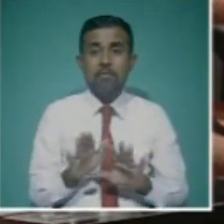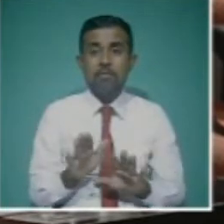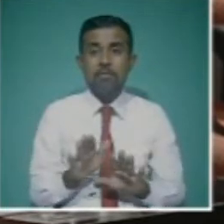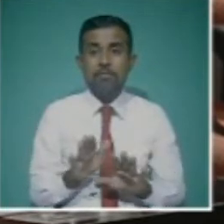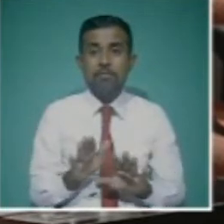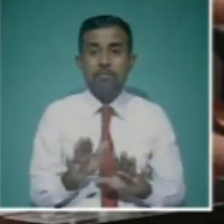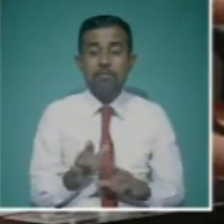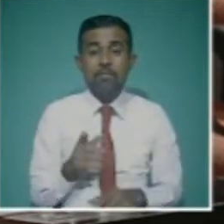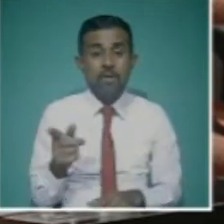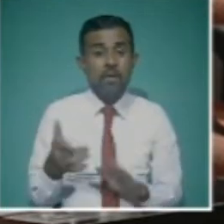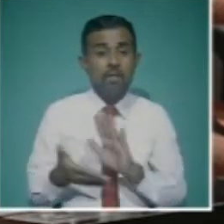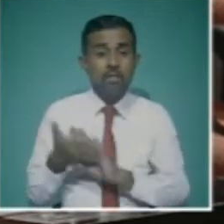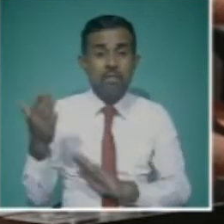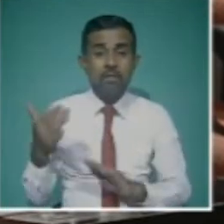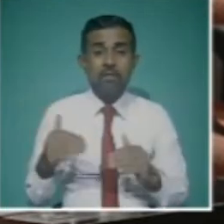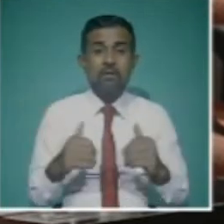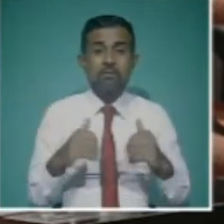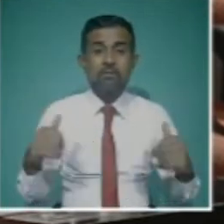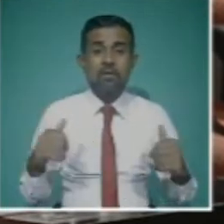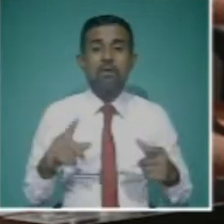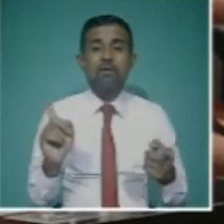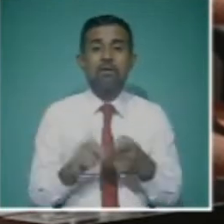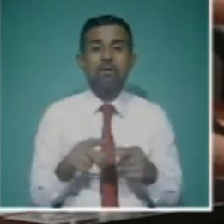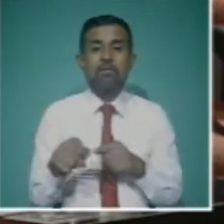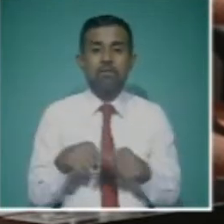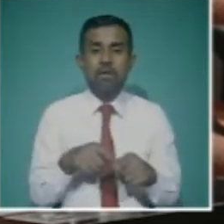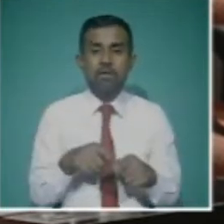enemies. That's common sense.